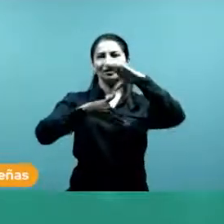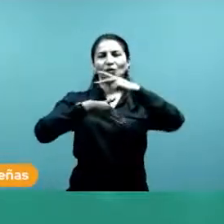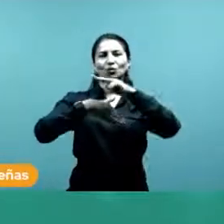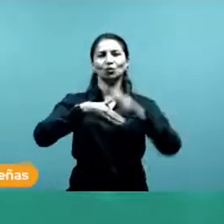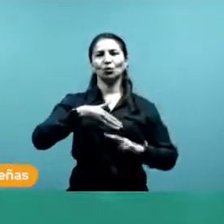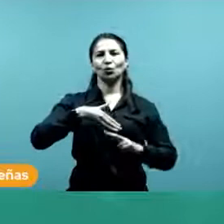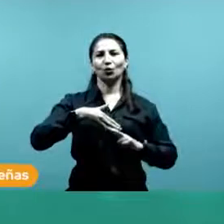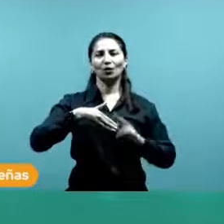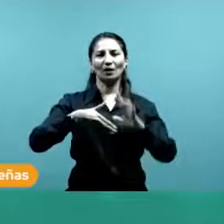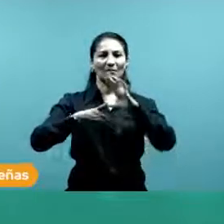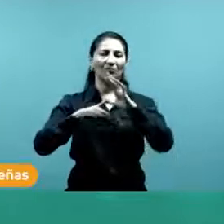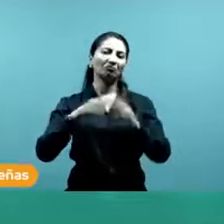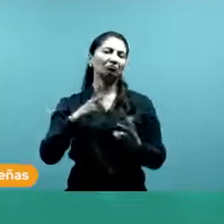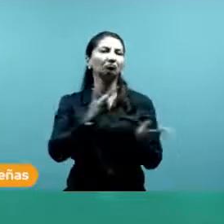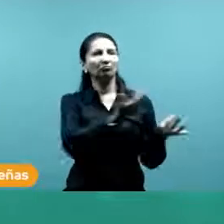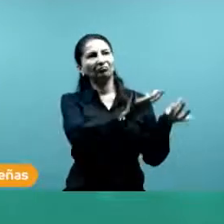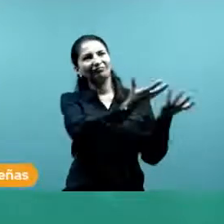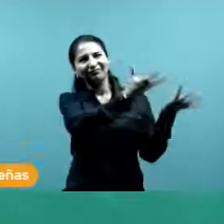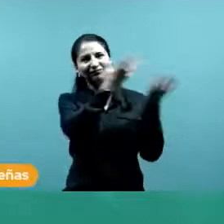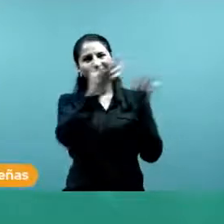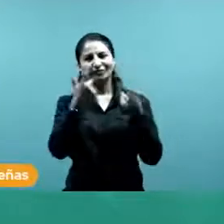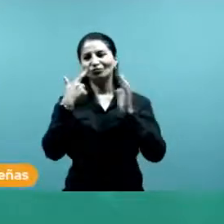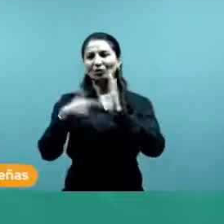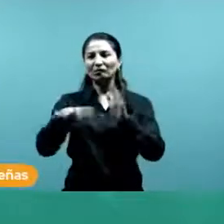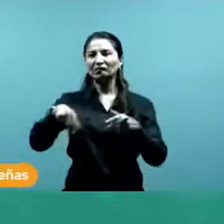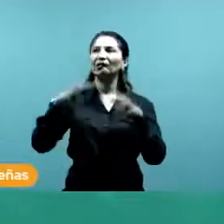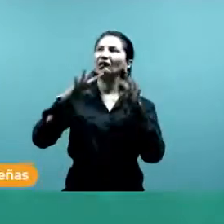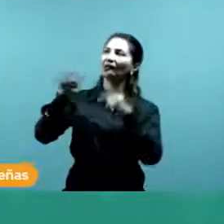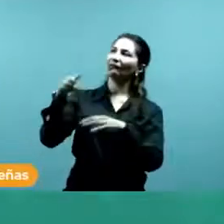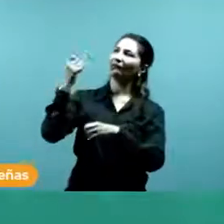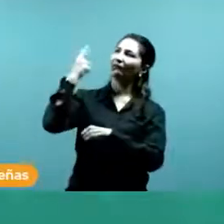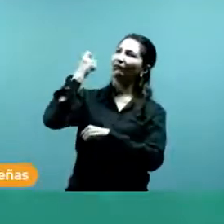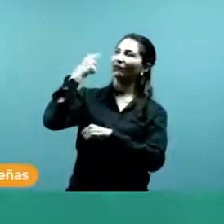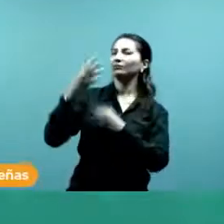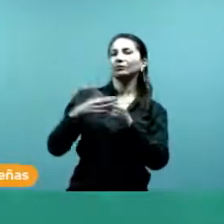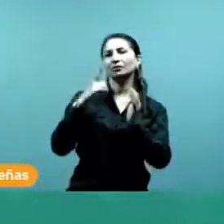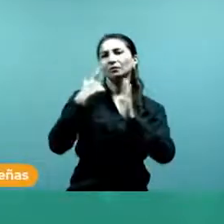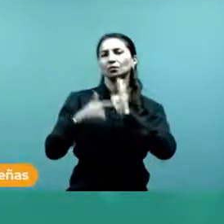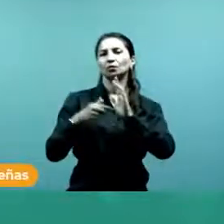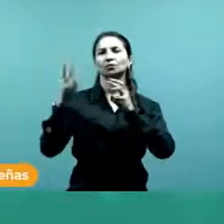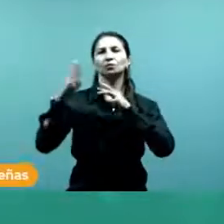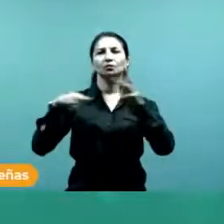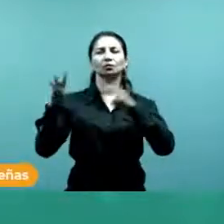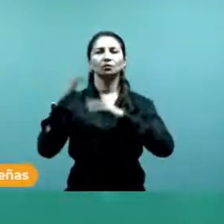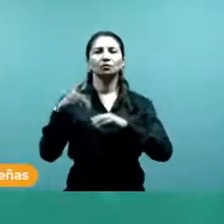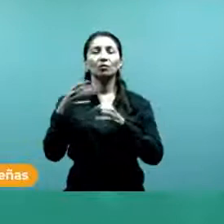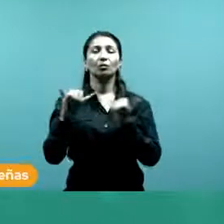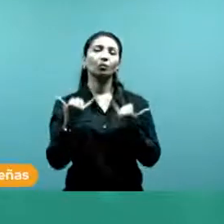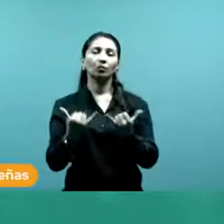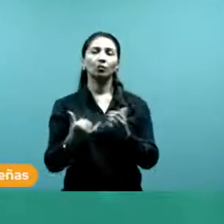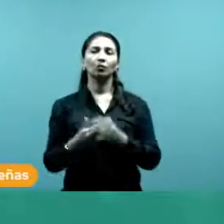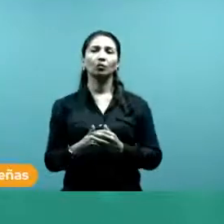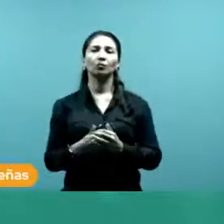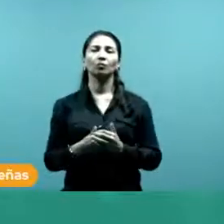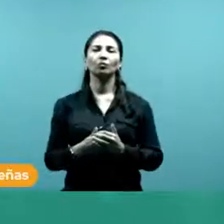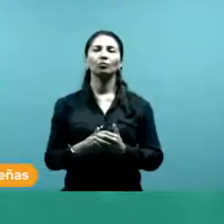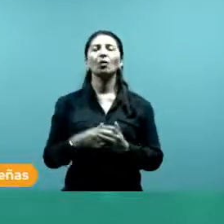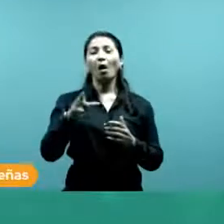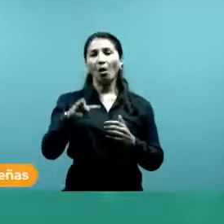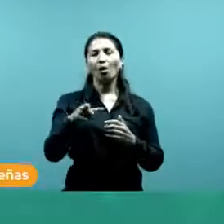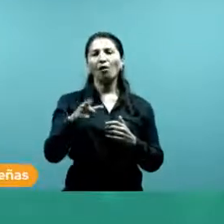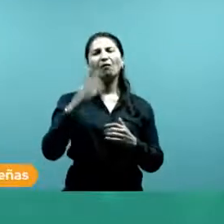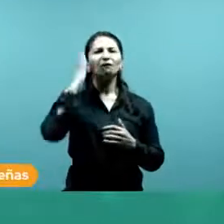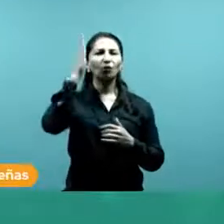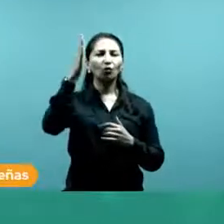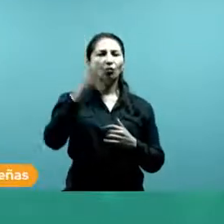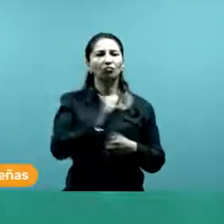is open. The exhibition will be traveling for several more years. So we really hope that